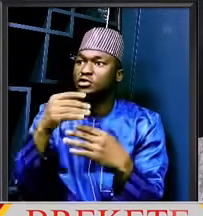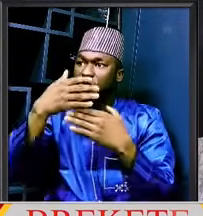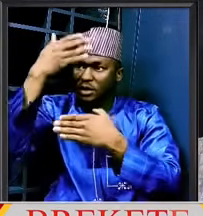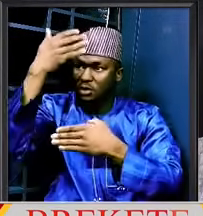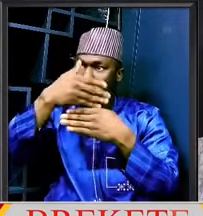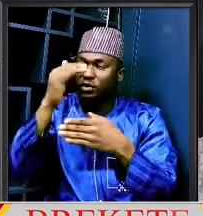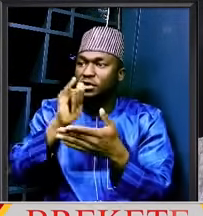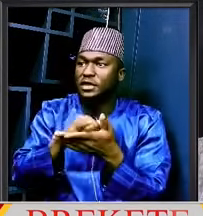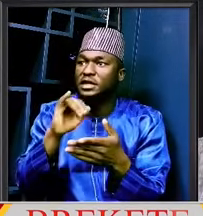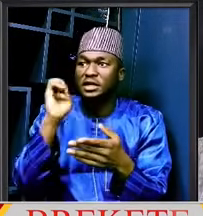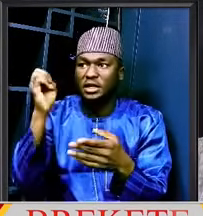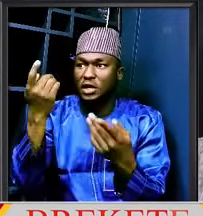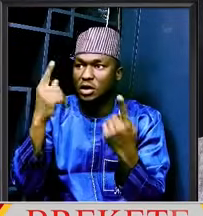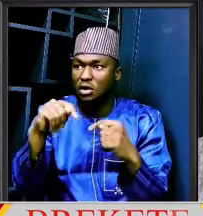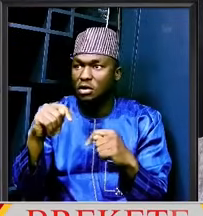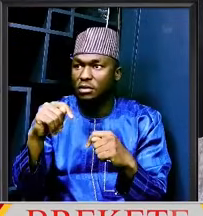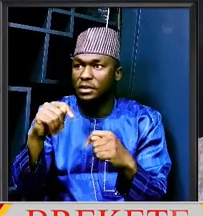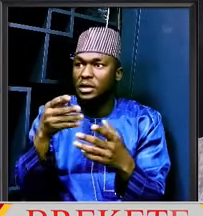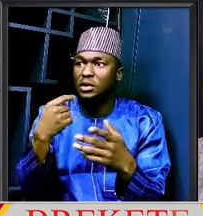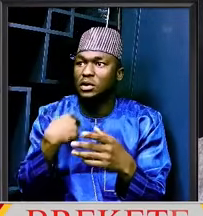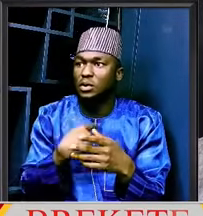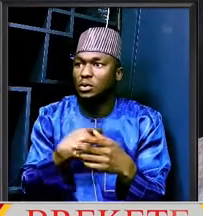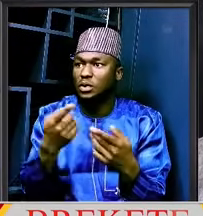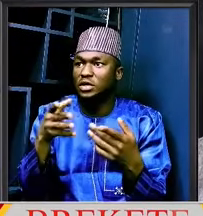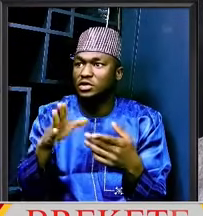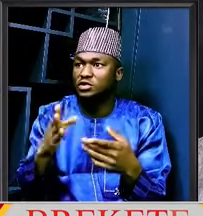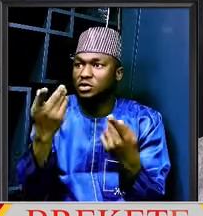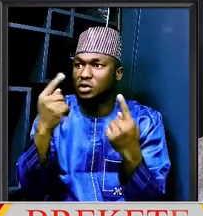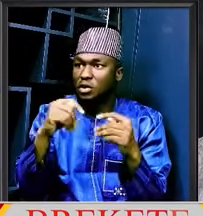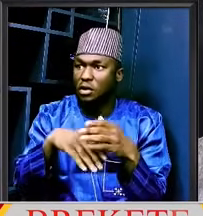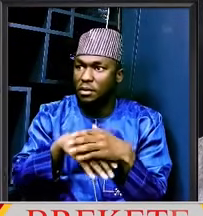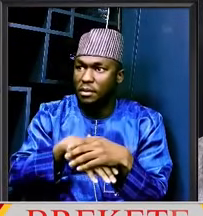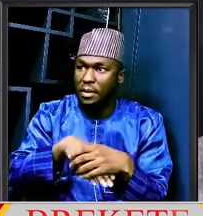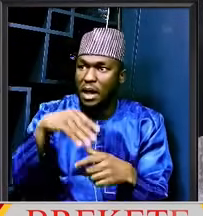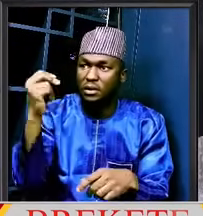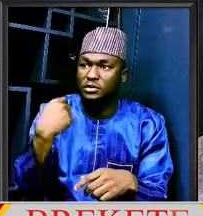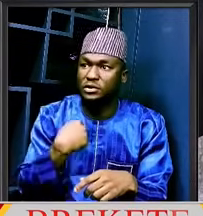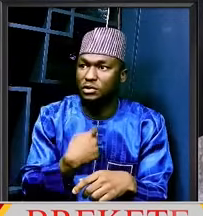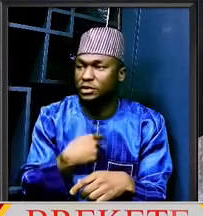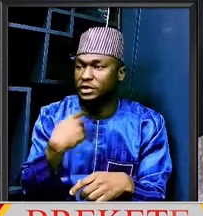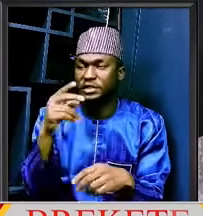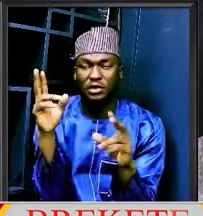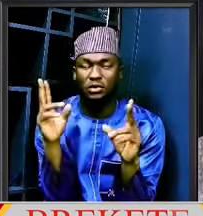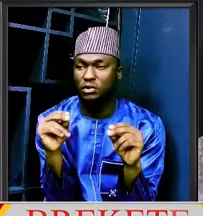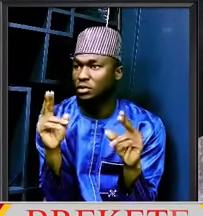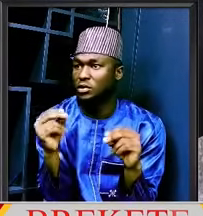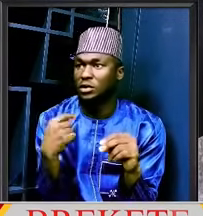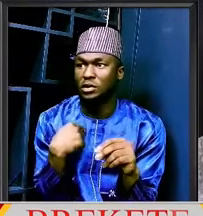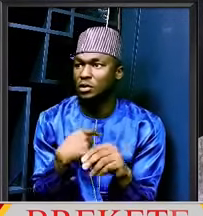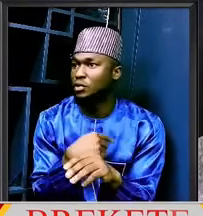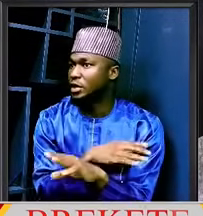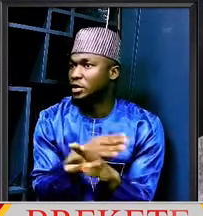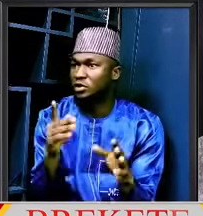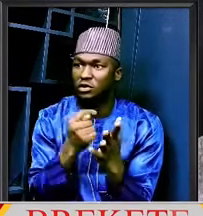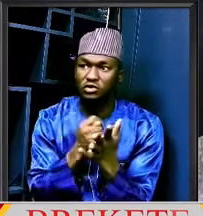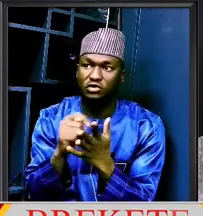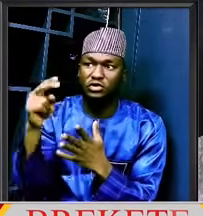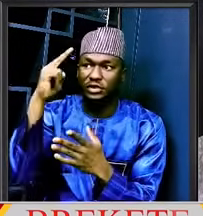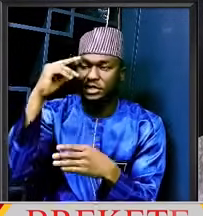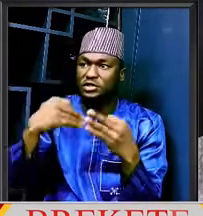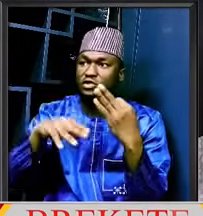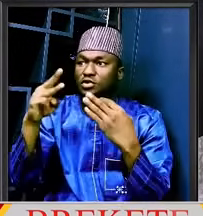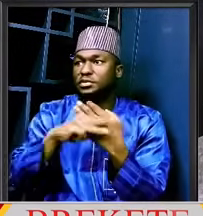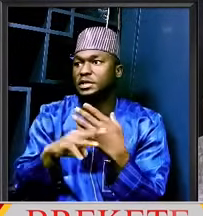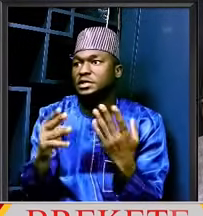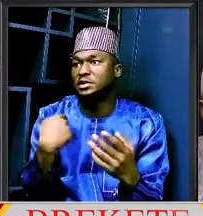come now, we should come out of the house. We said no. We don't trust his judgment. That we are reported to him, he did not do